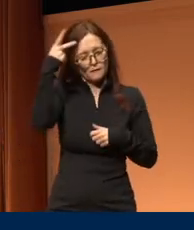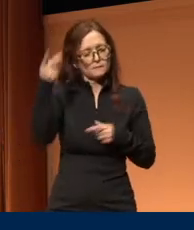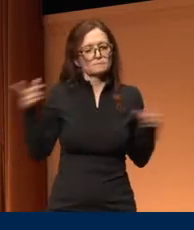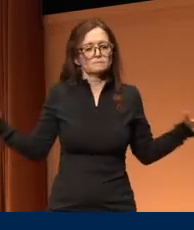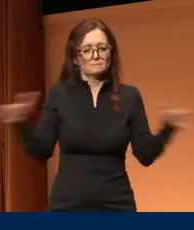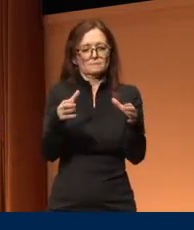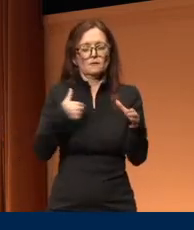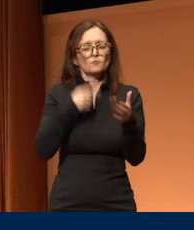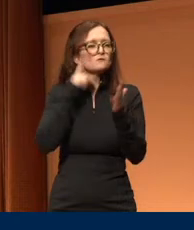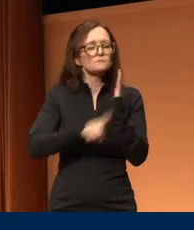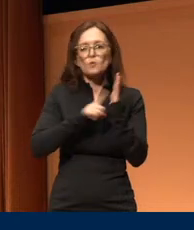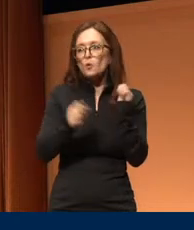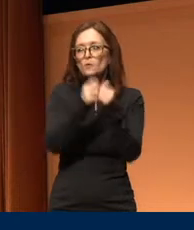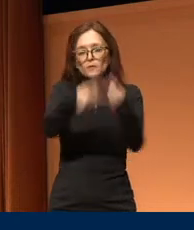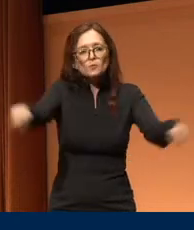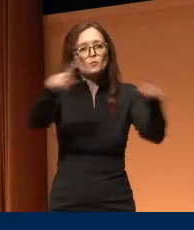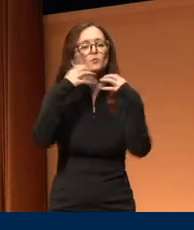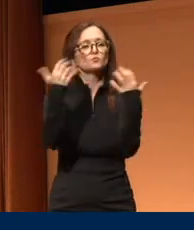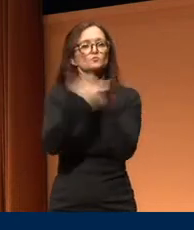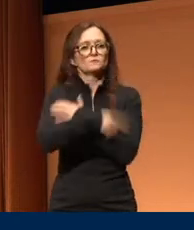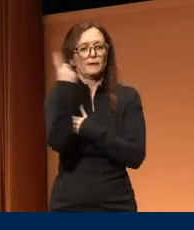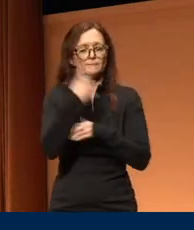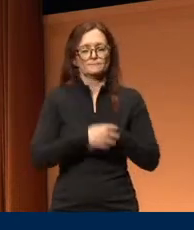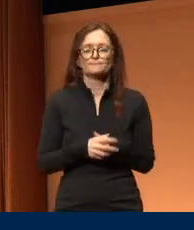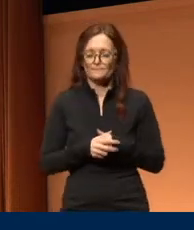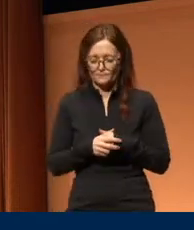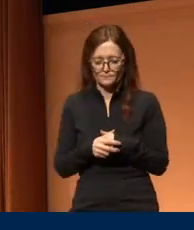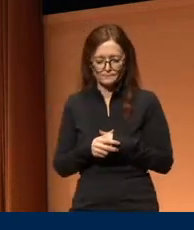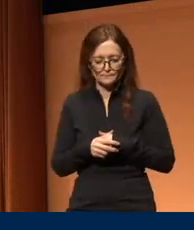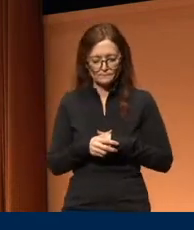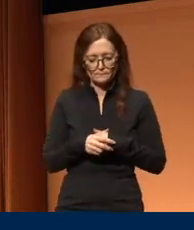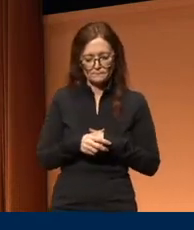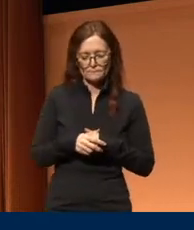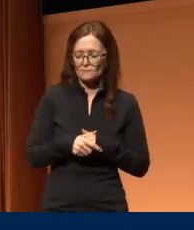to explore with you today.